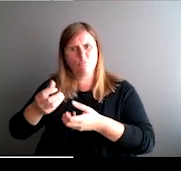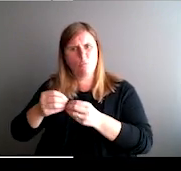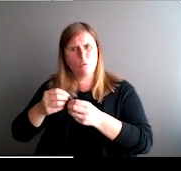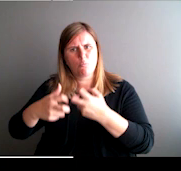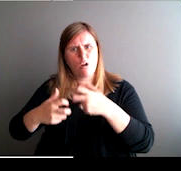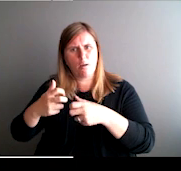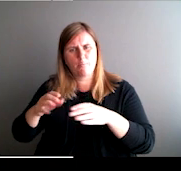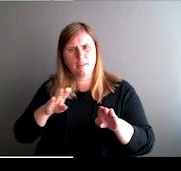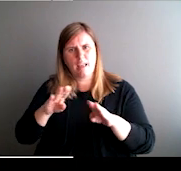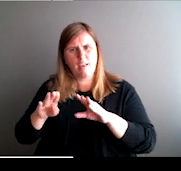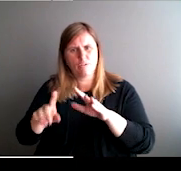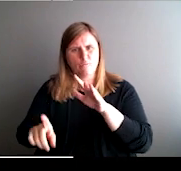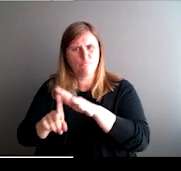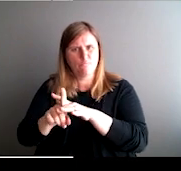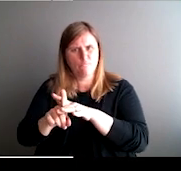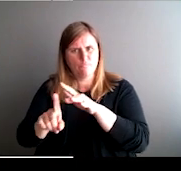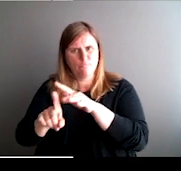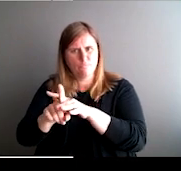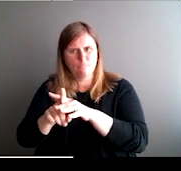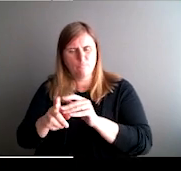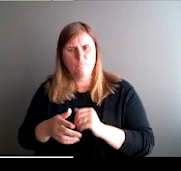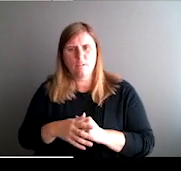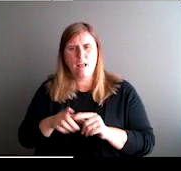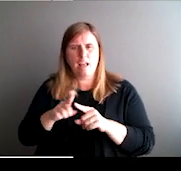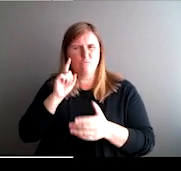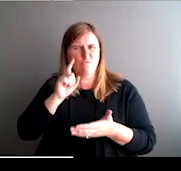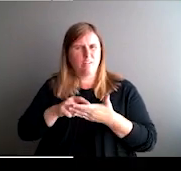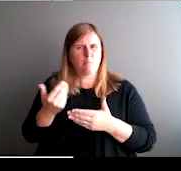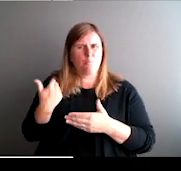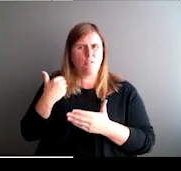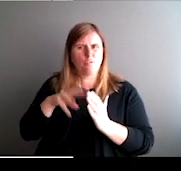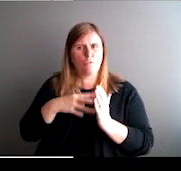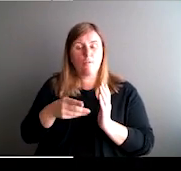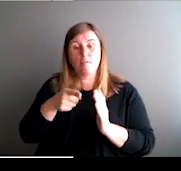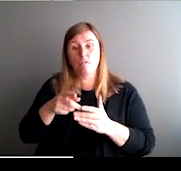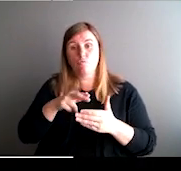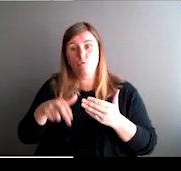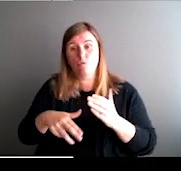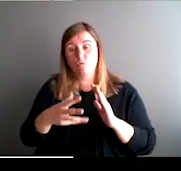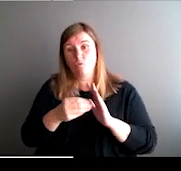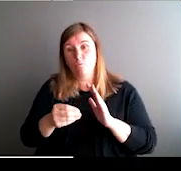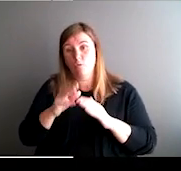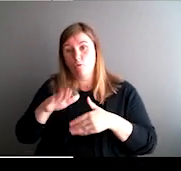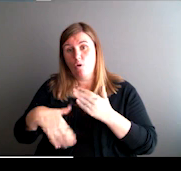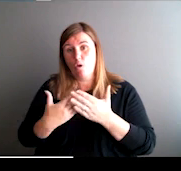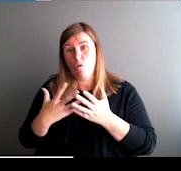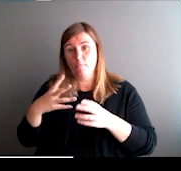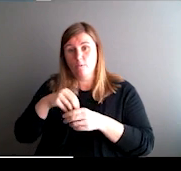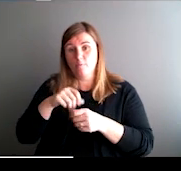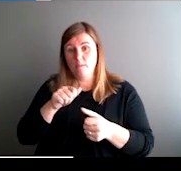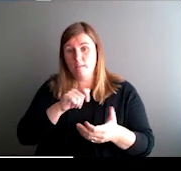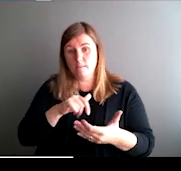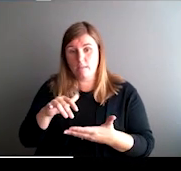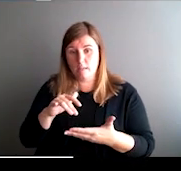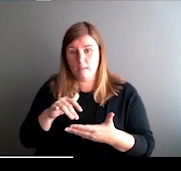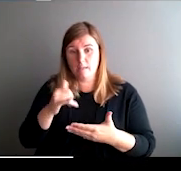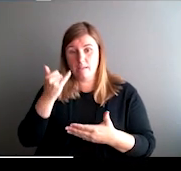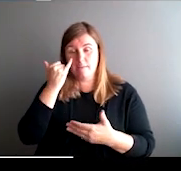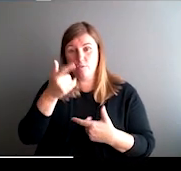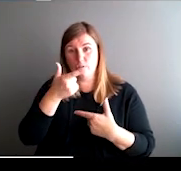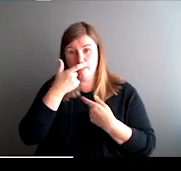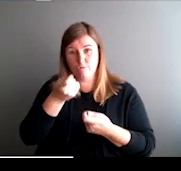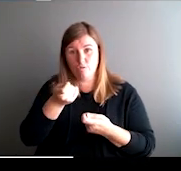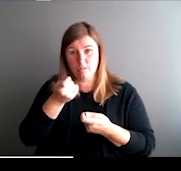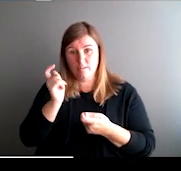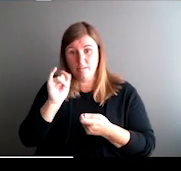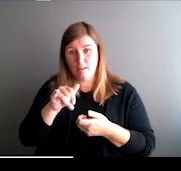you saw in the previous graph. These results, by the way, were replicated across all of the participants in this study. If you are